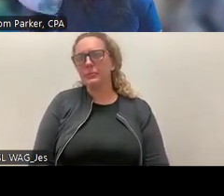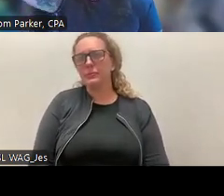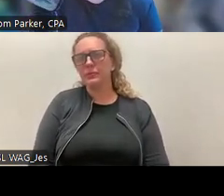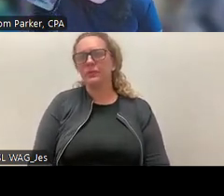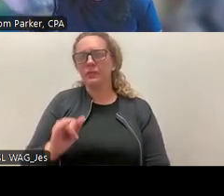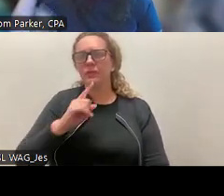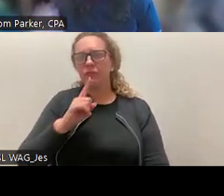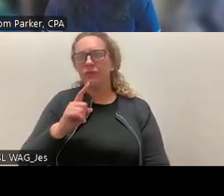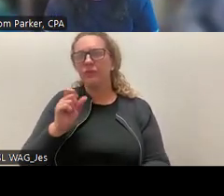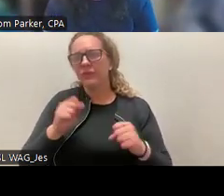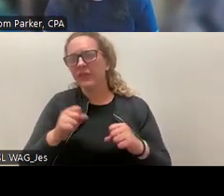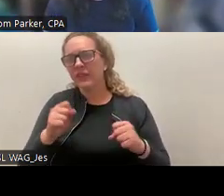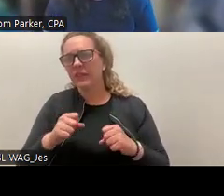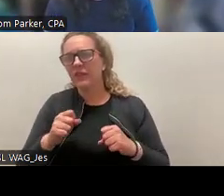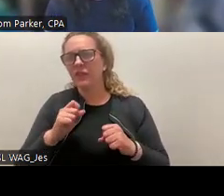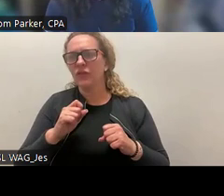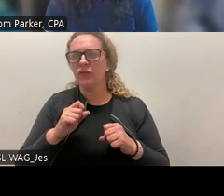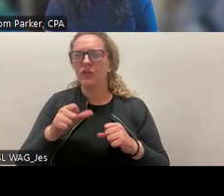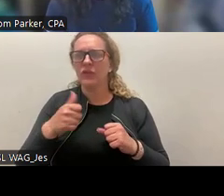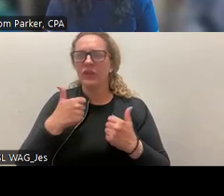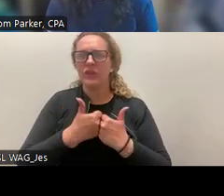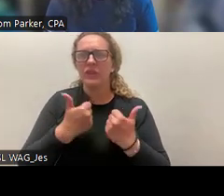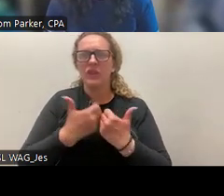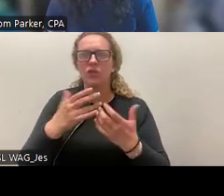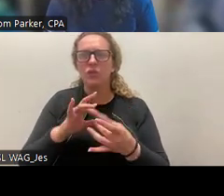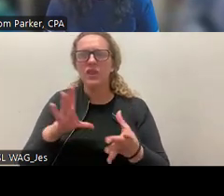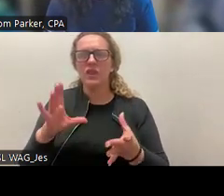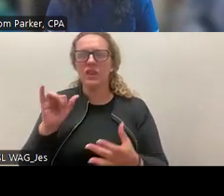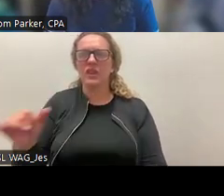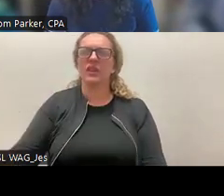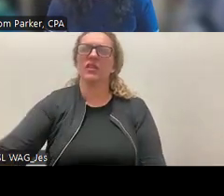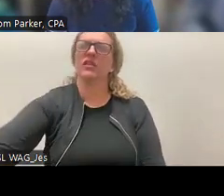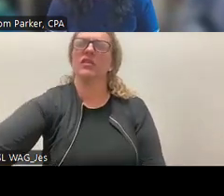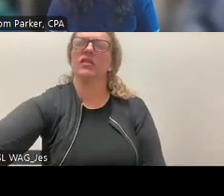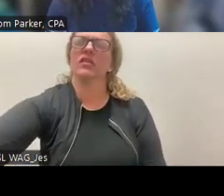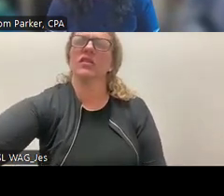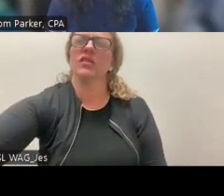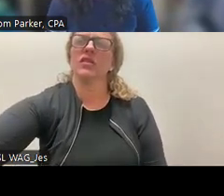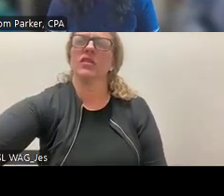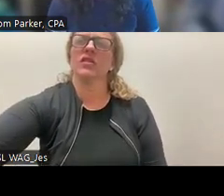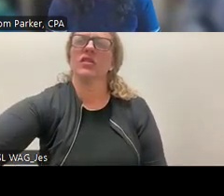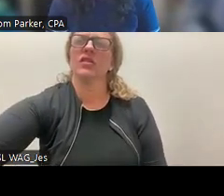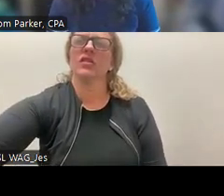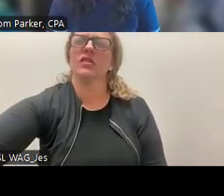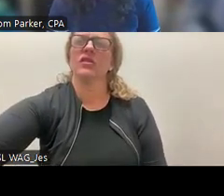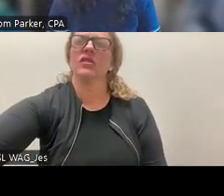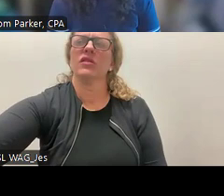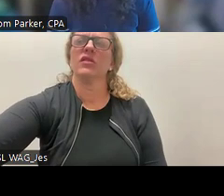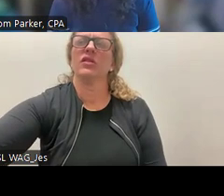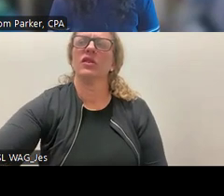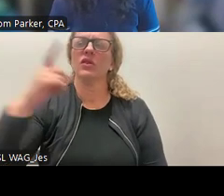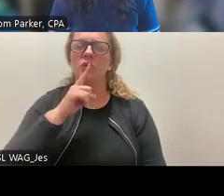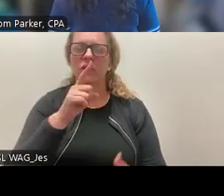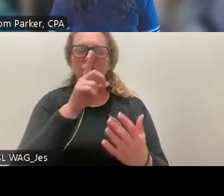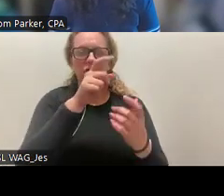Are there potential older games that have already been released that we can look at that could demonstrate why these guidelines design patterns